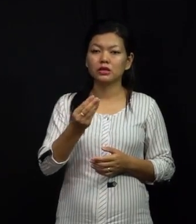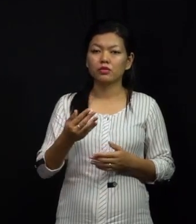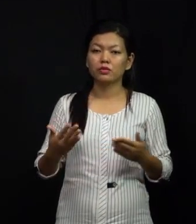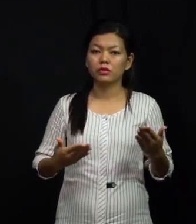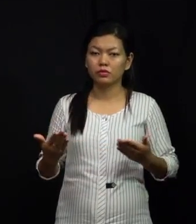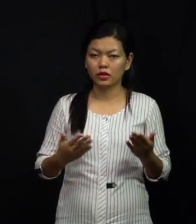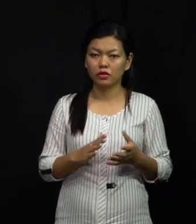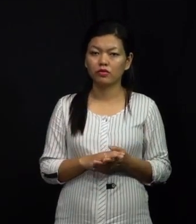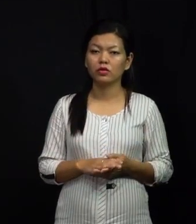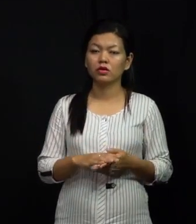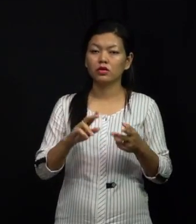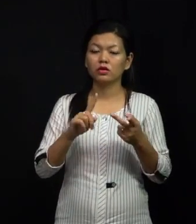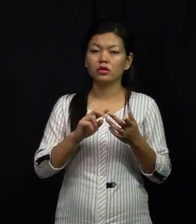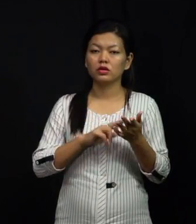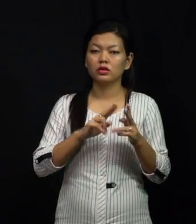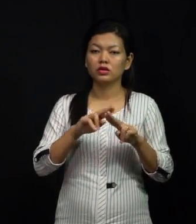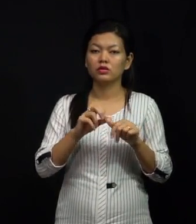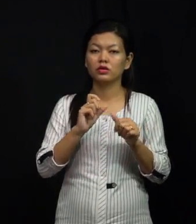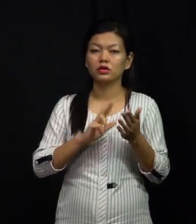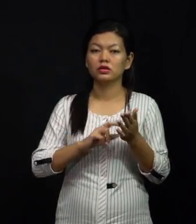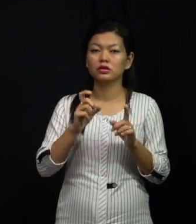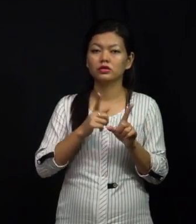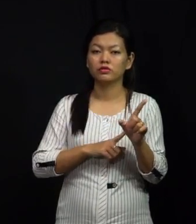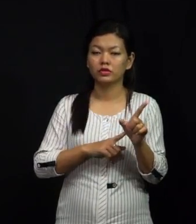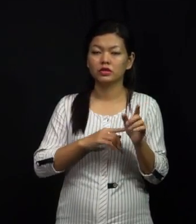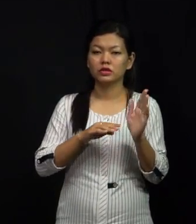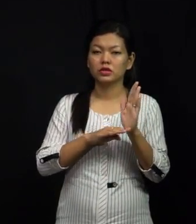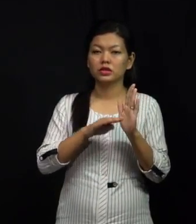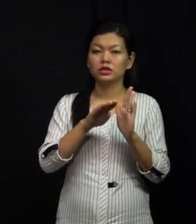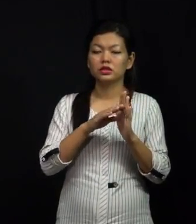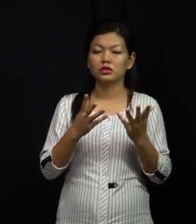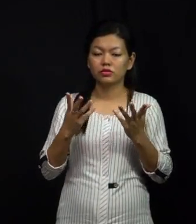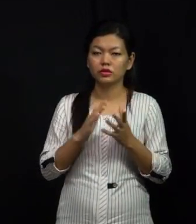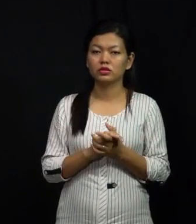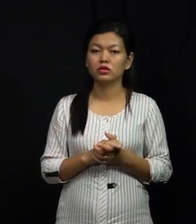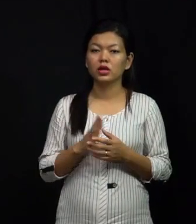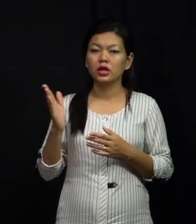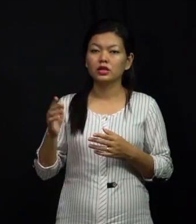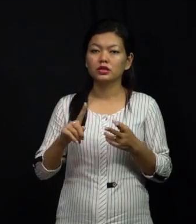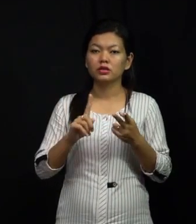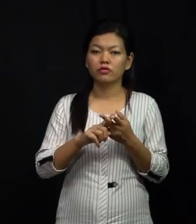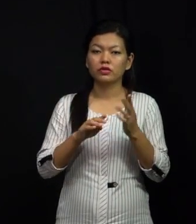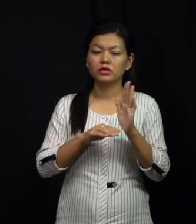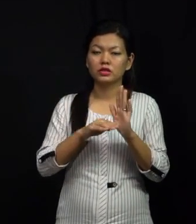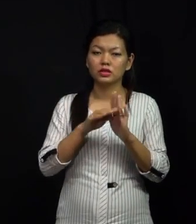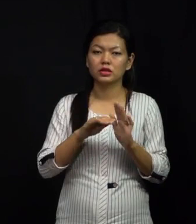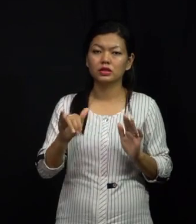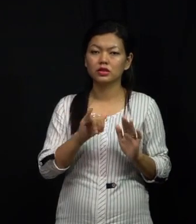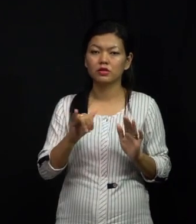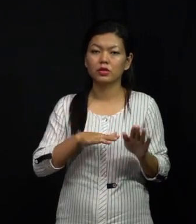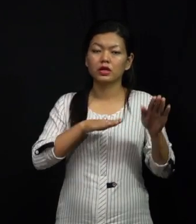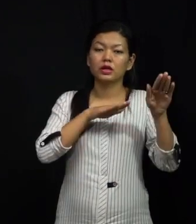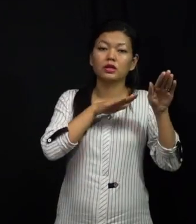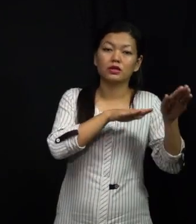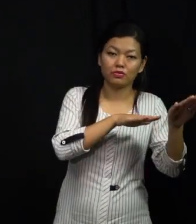this infancy stage? We say that this infancy stage is a stage of dependence. You must have